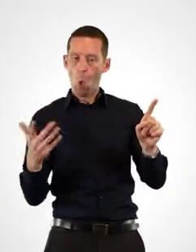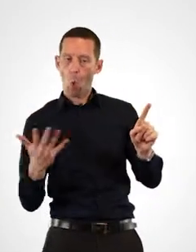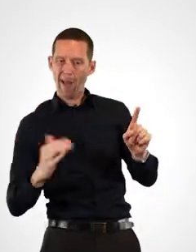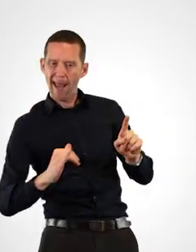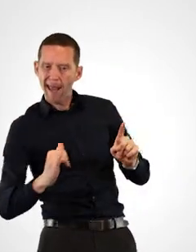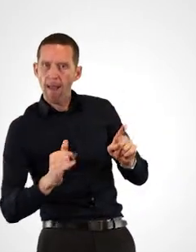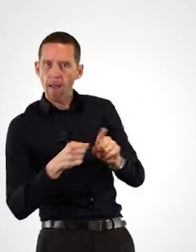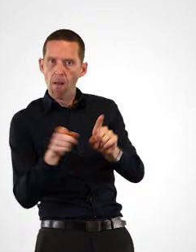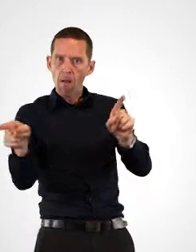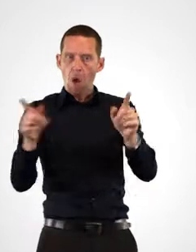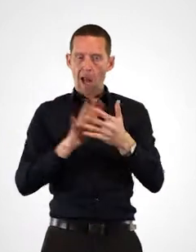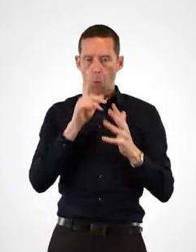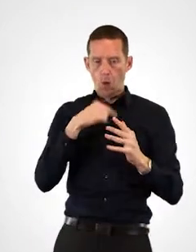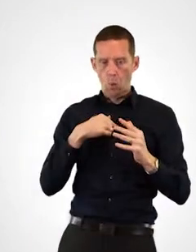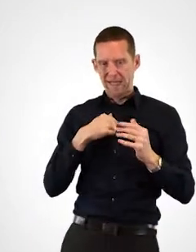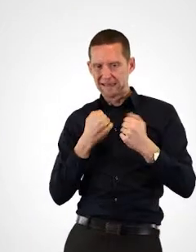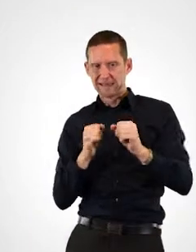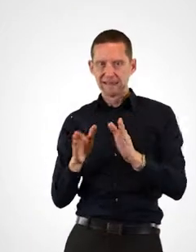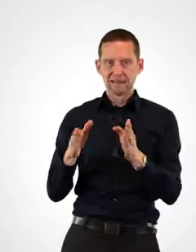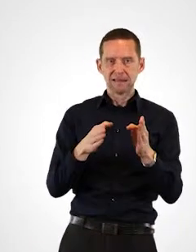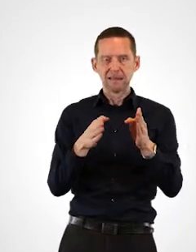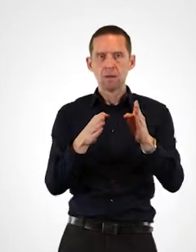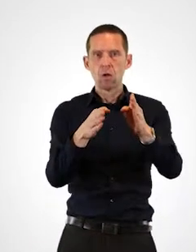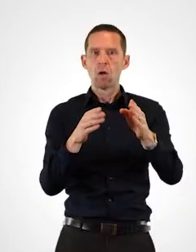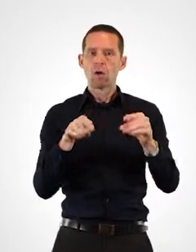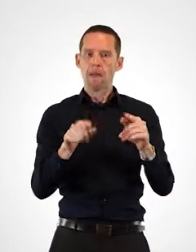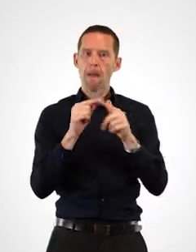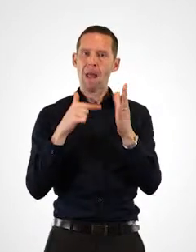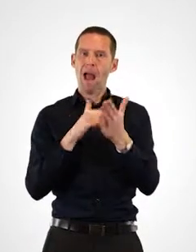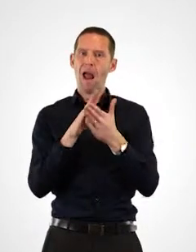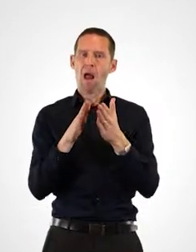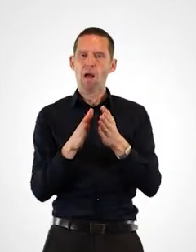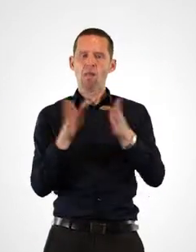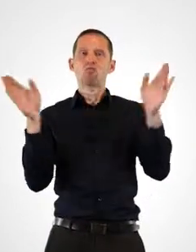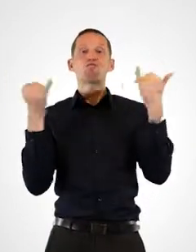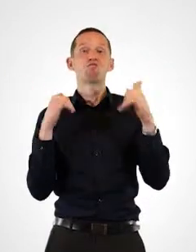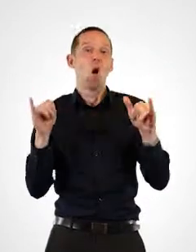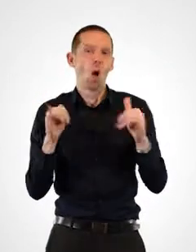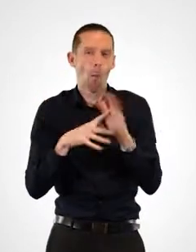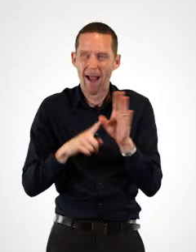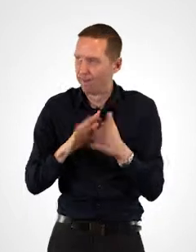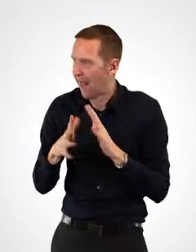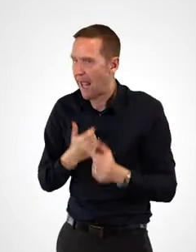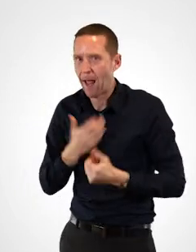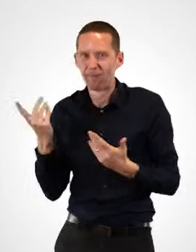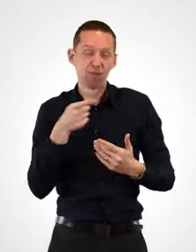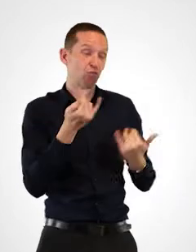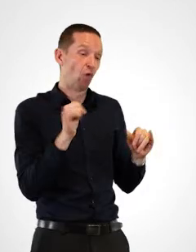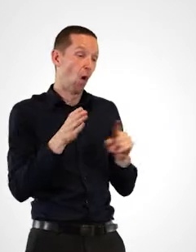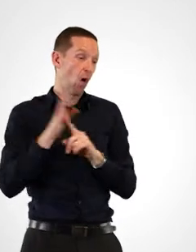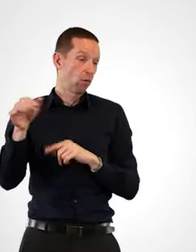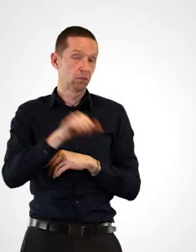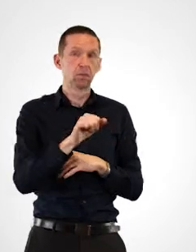off, how can we prevent some of that path being along the wrong way? I don't know how. Heading off in the wrong direction.